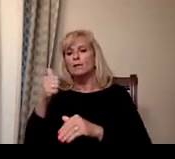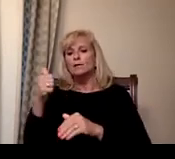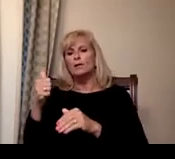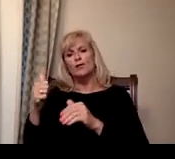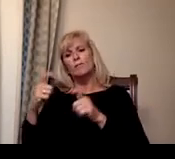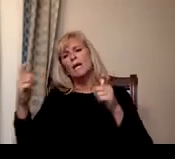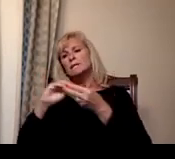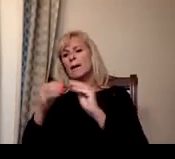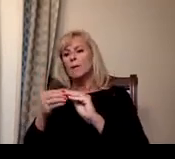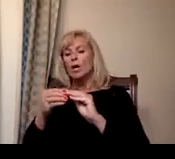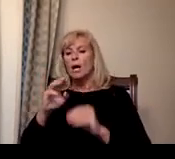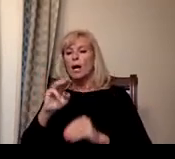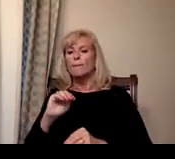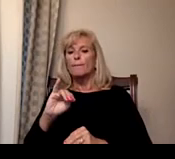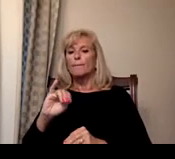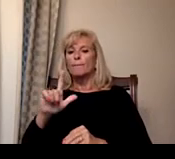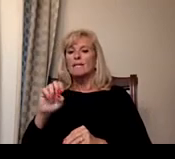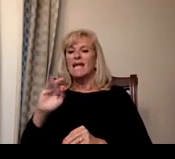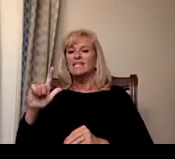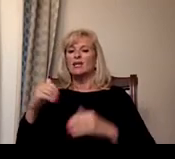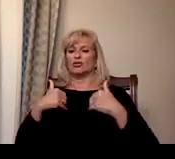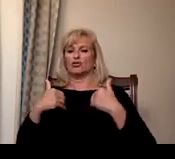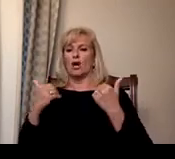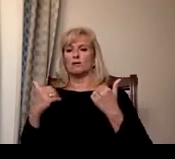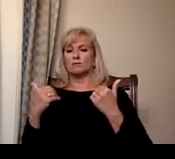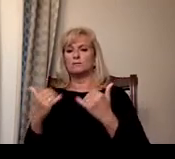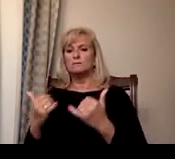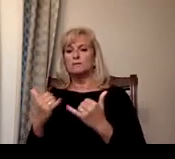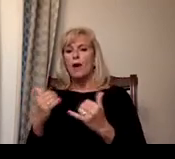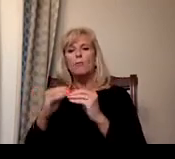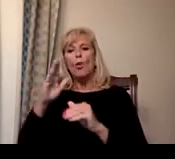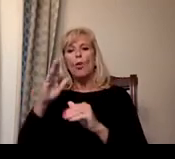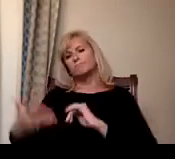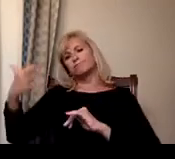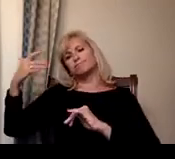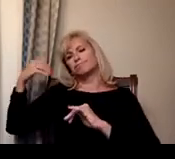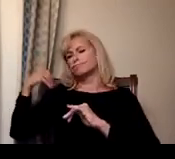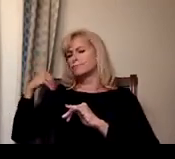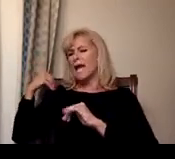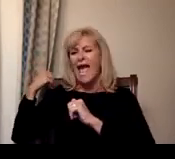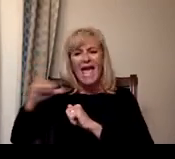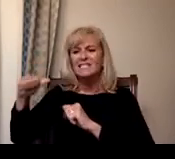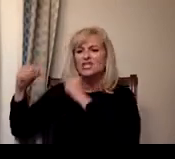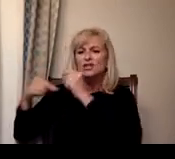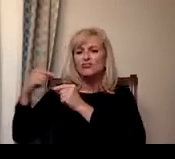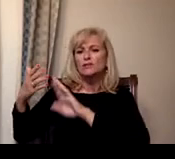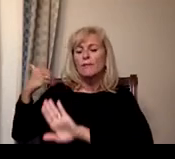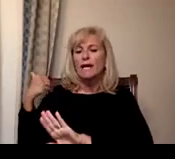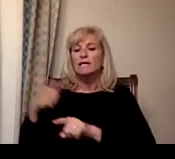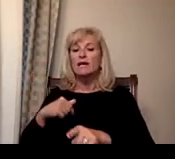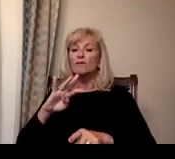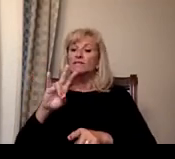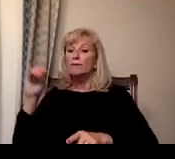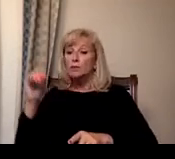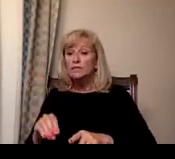the millennials. More than any other generation in history, 47% of millennials do some type